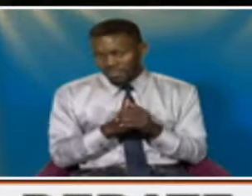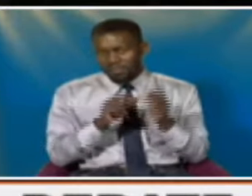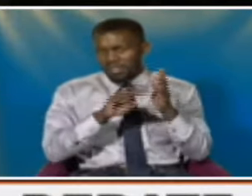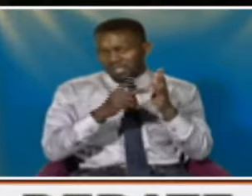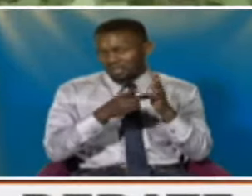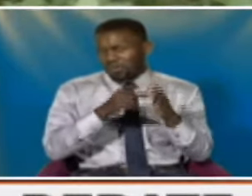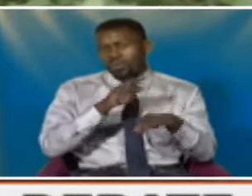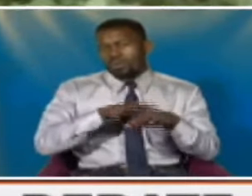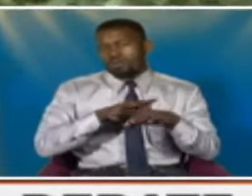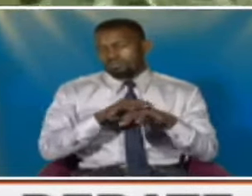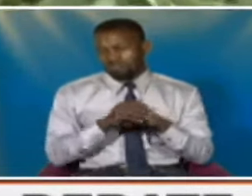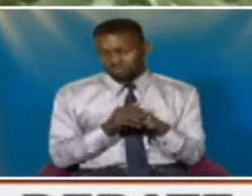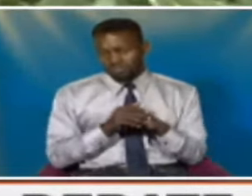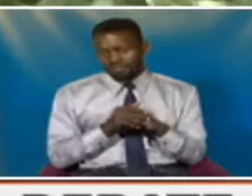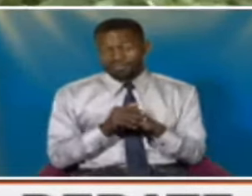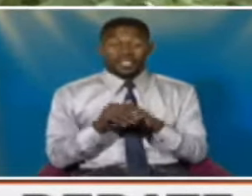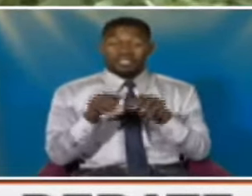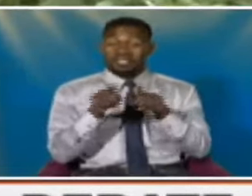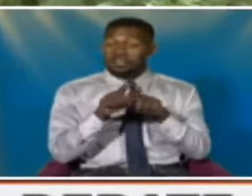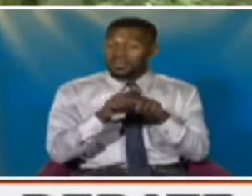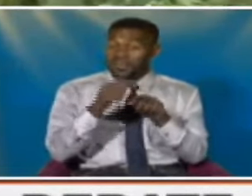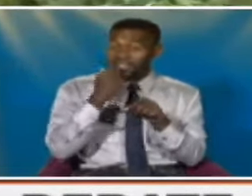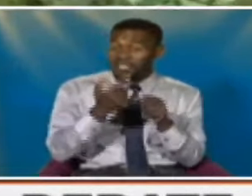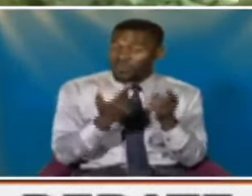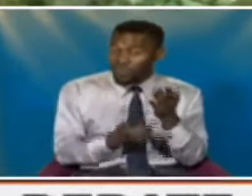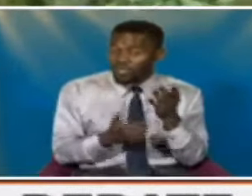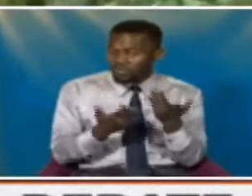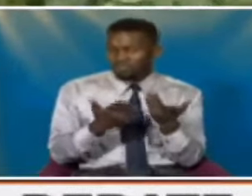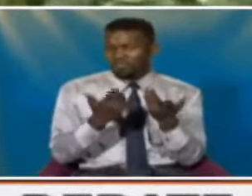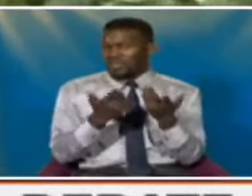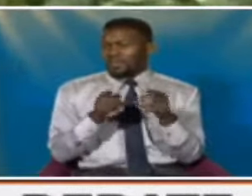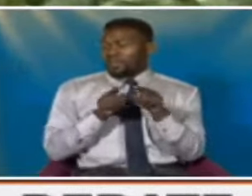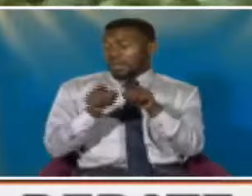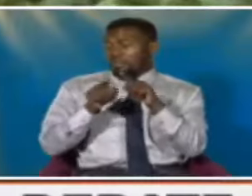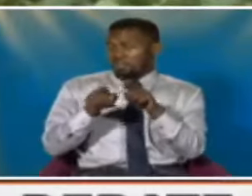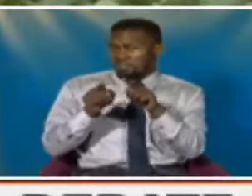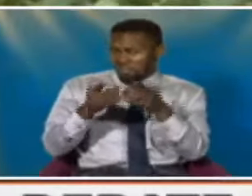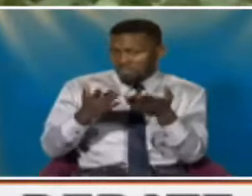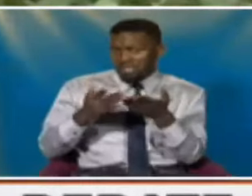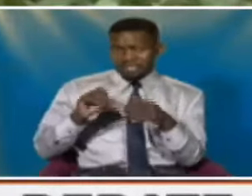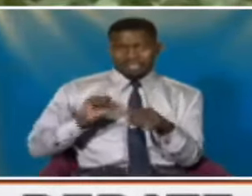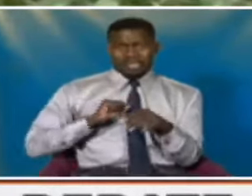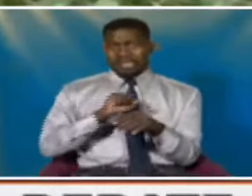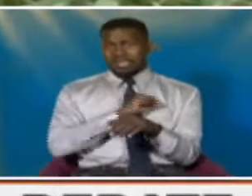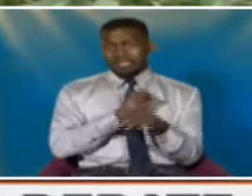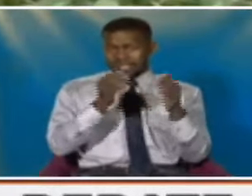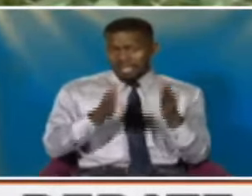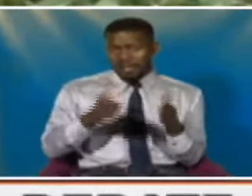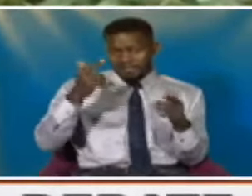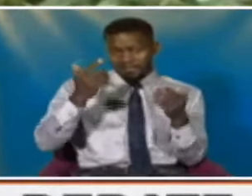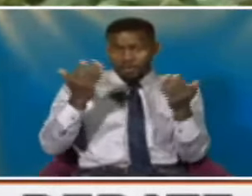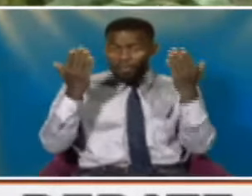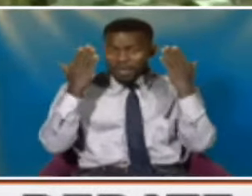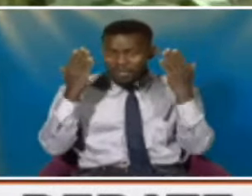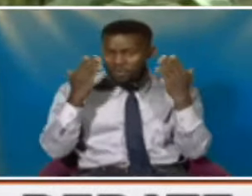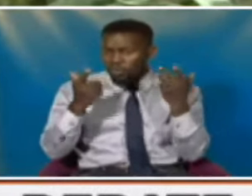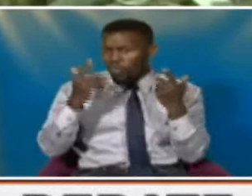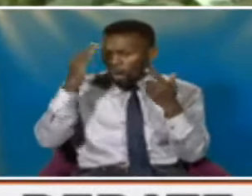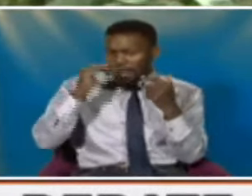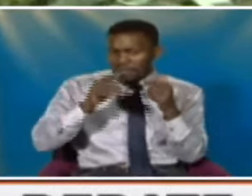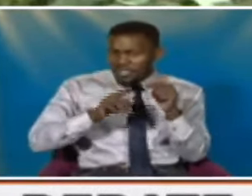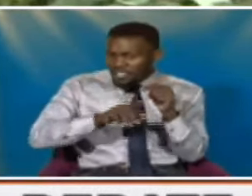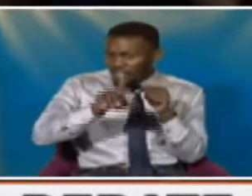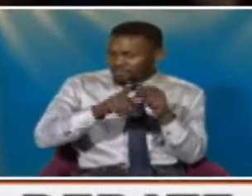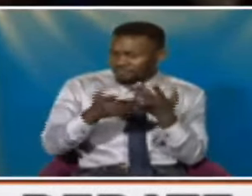metal disorder. They also castigated Meru Senator Kathuri Murungi, accusing him of inciting the coast region over the ban